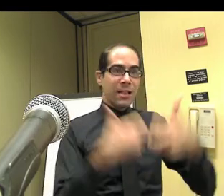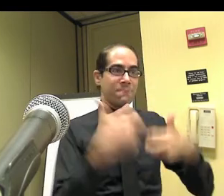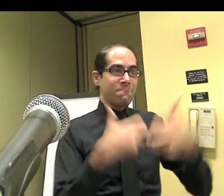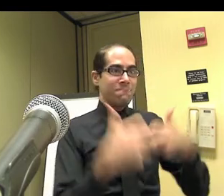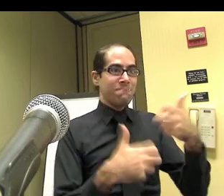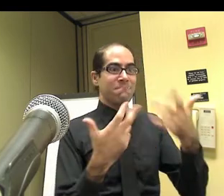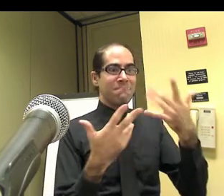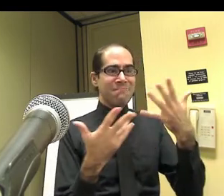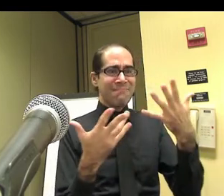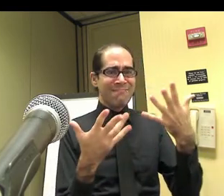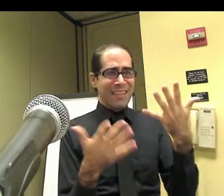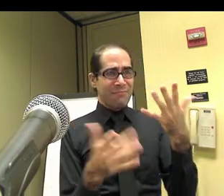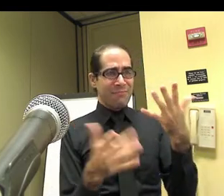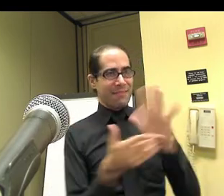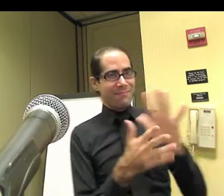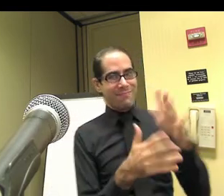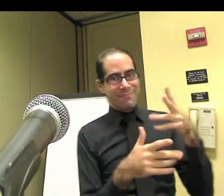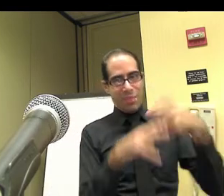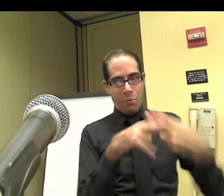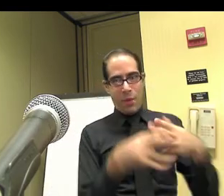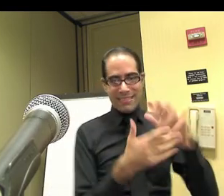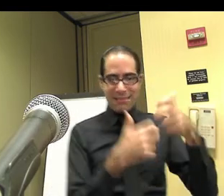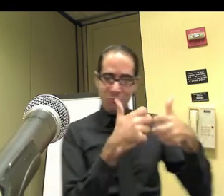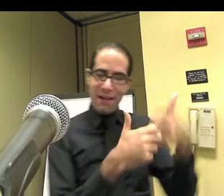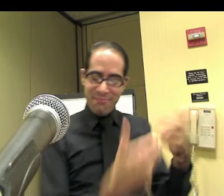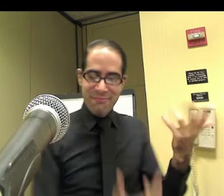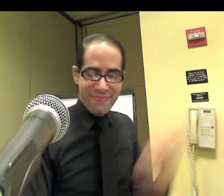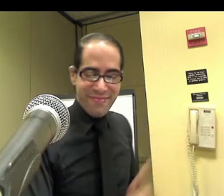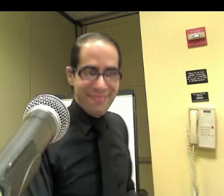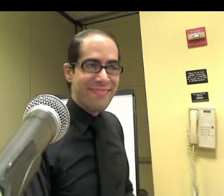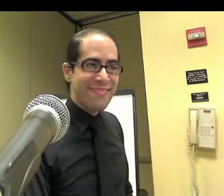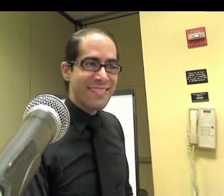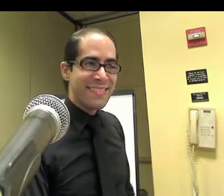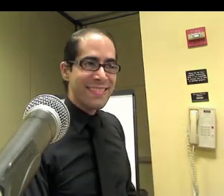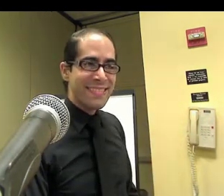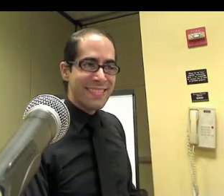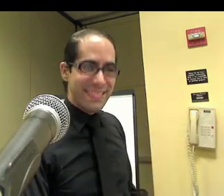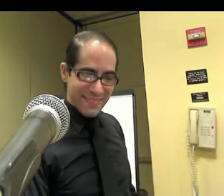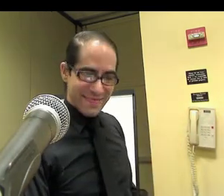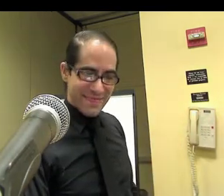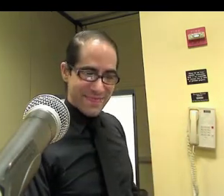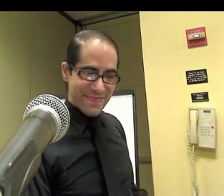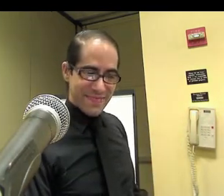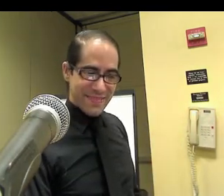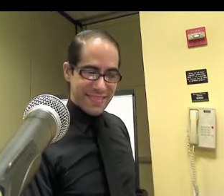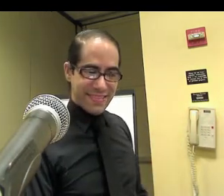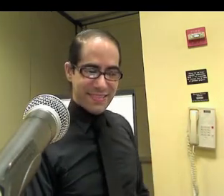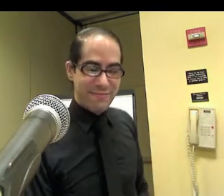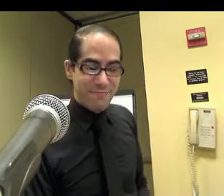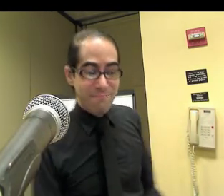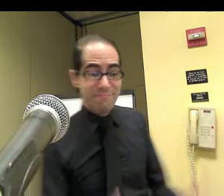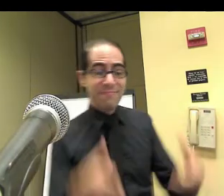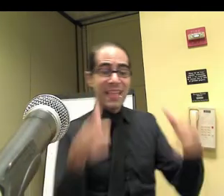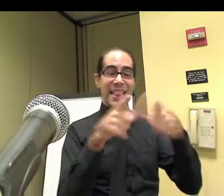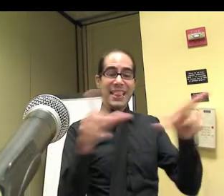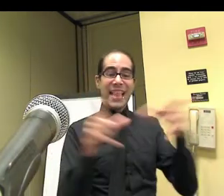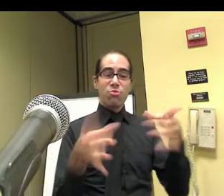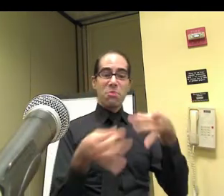older person who has perhaps some manual dexterity problems. The weight of that book would be